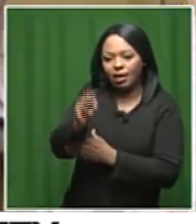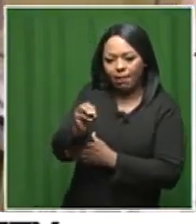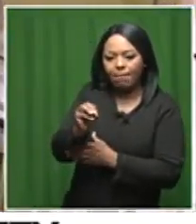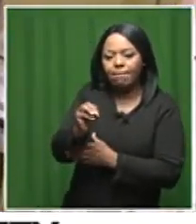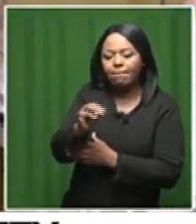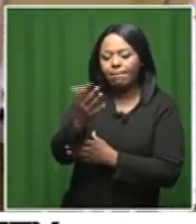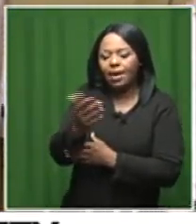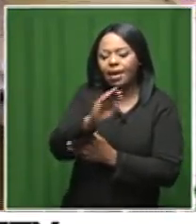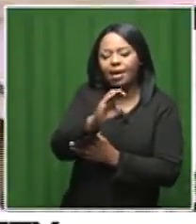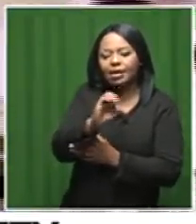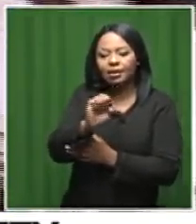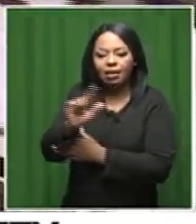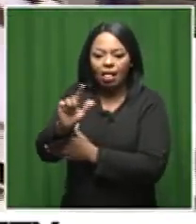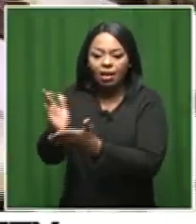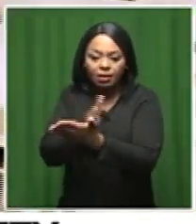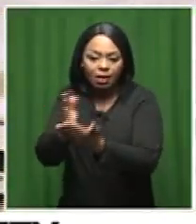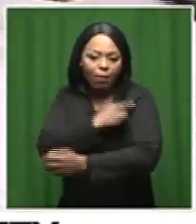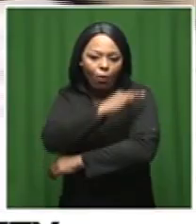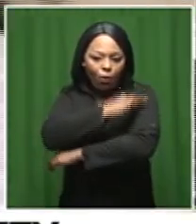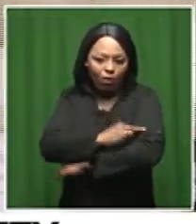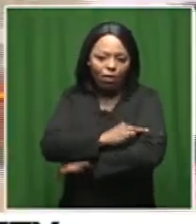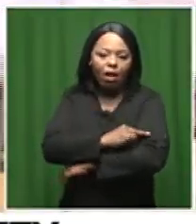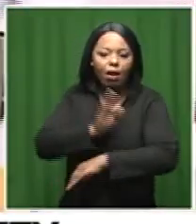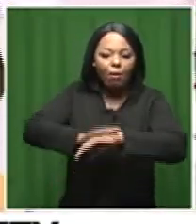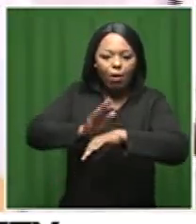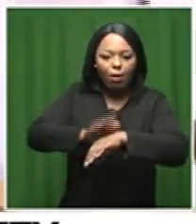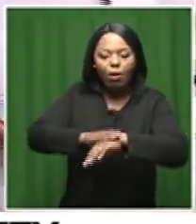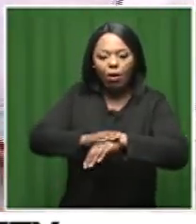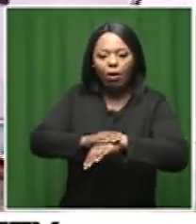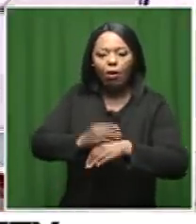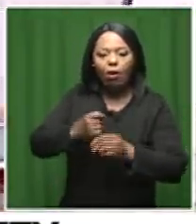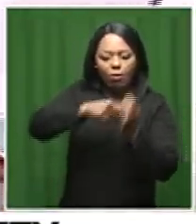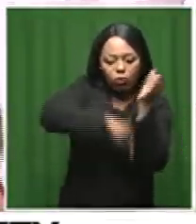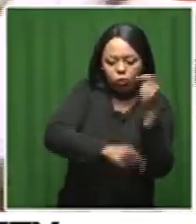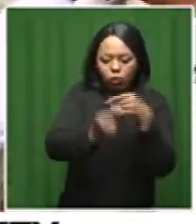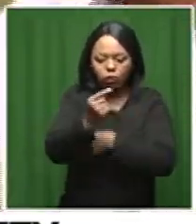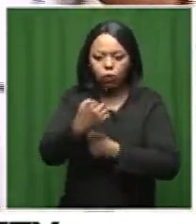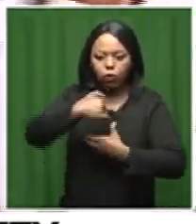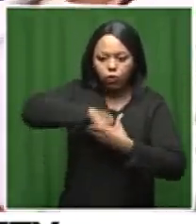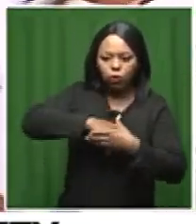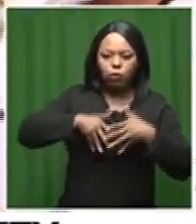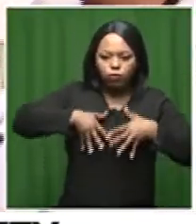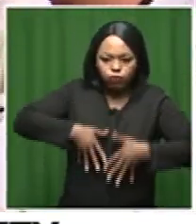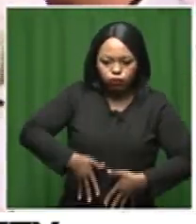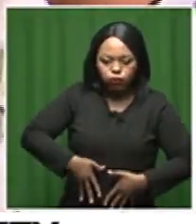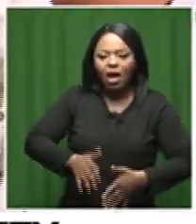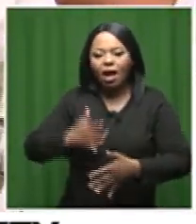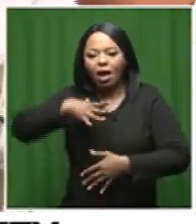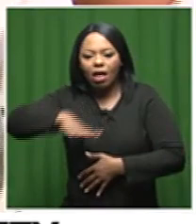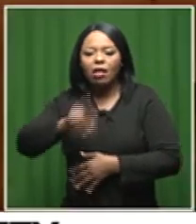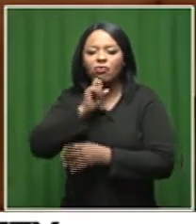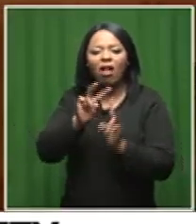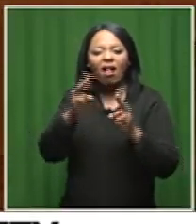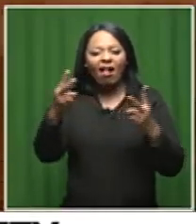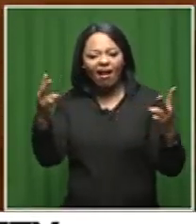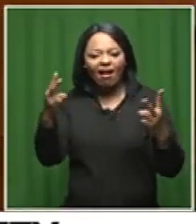hospitals, they purify them more. Others, they use them as they are. They are infused